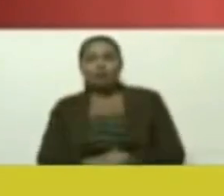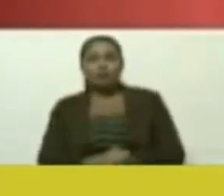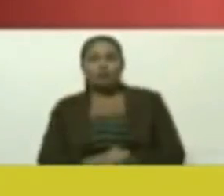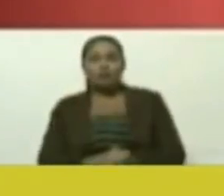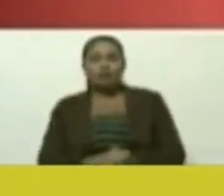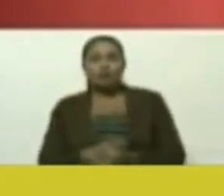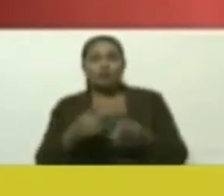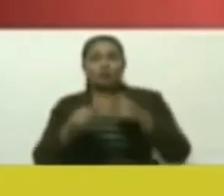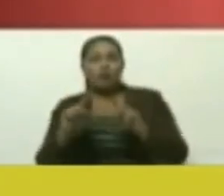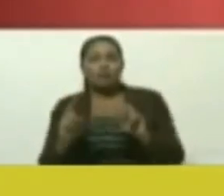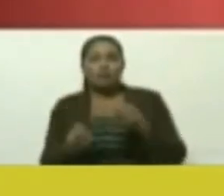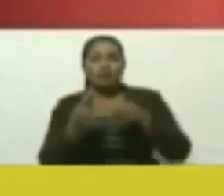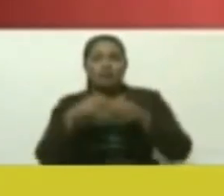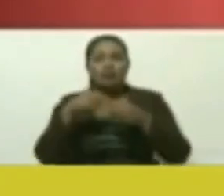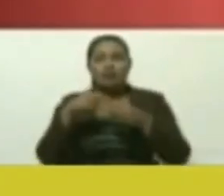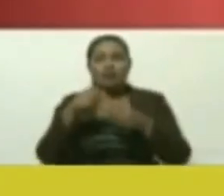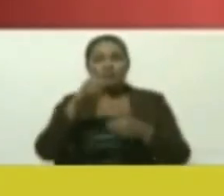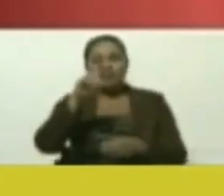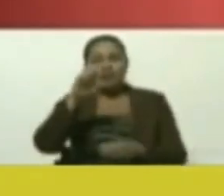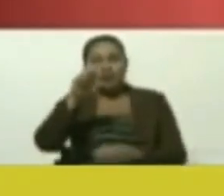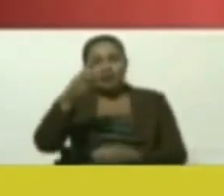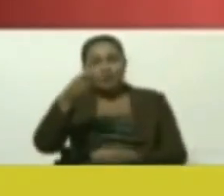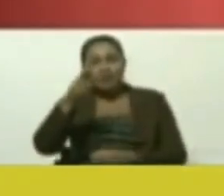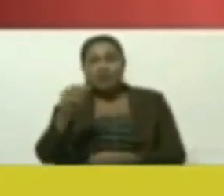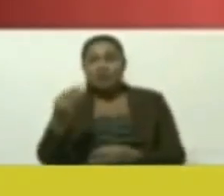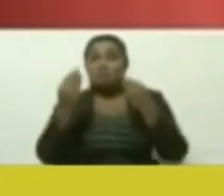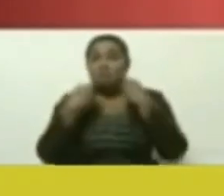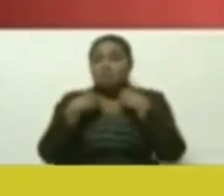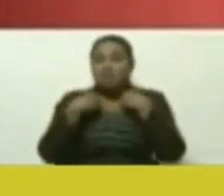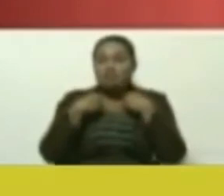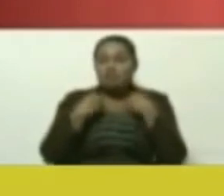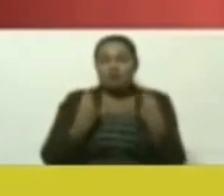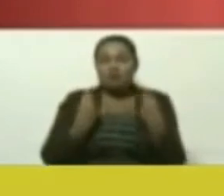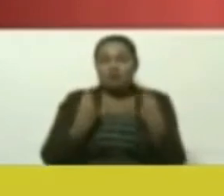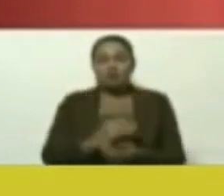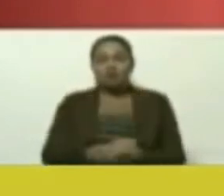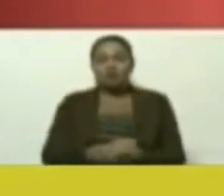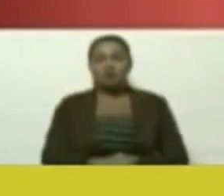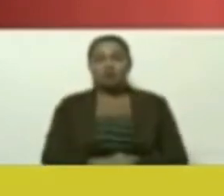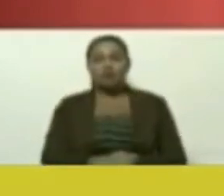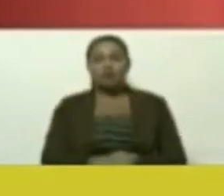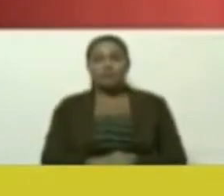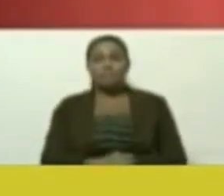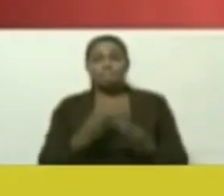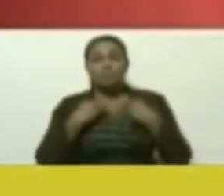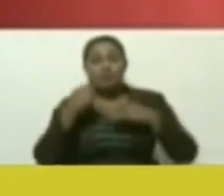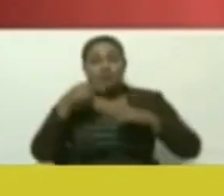that holds different terrorist groups.